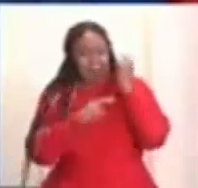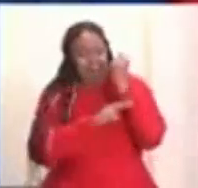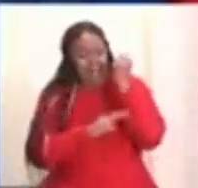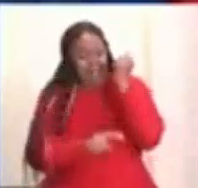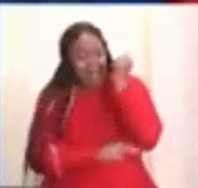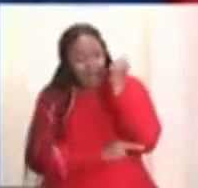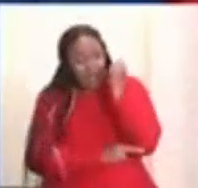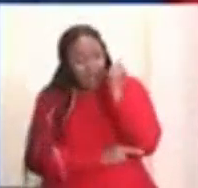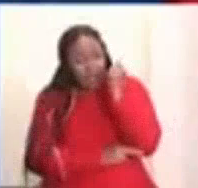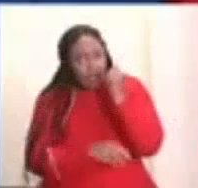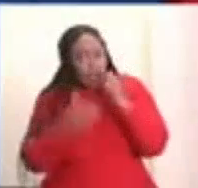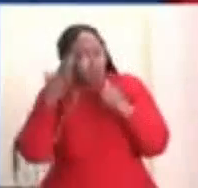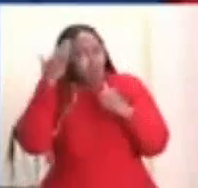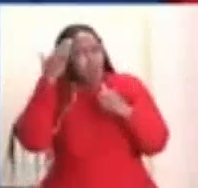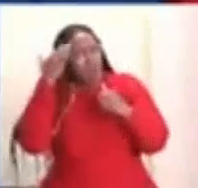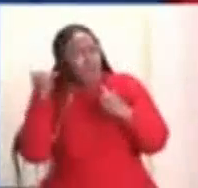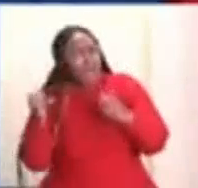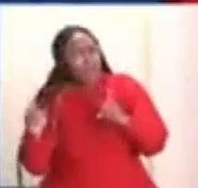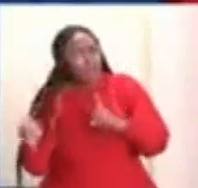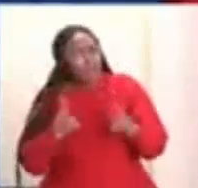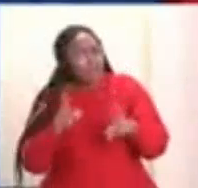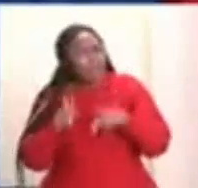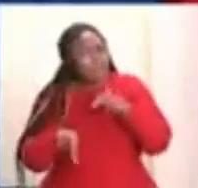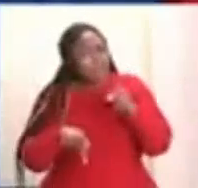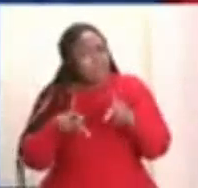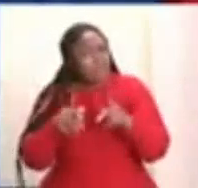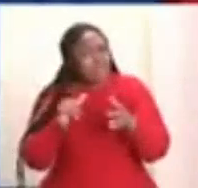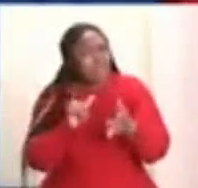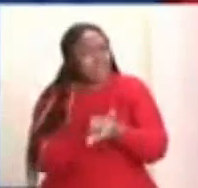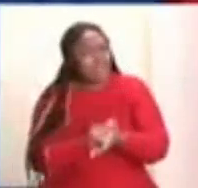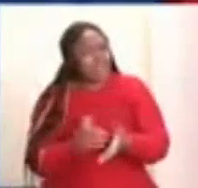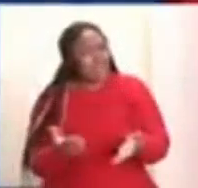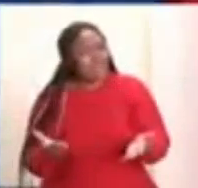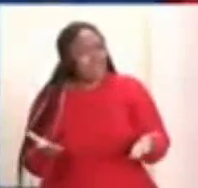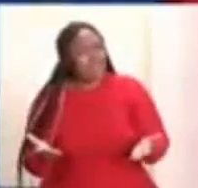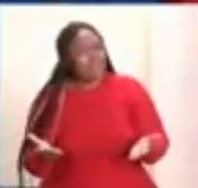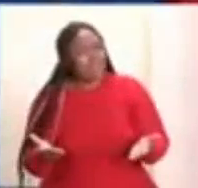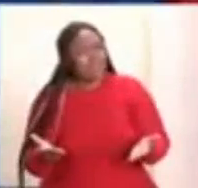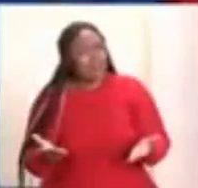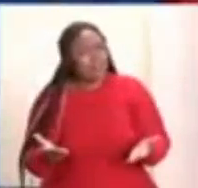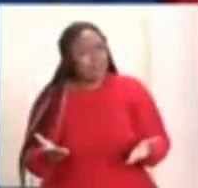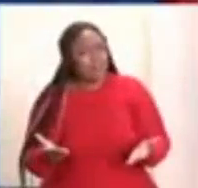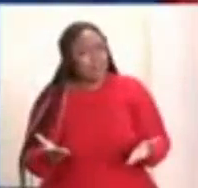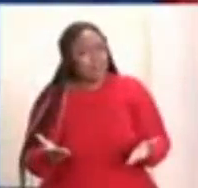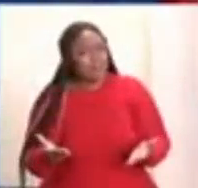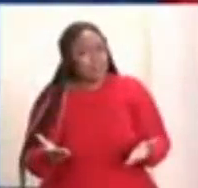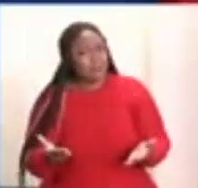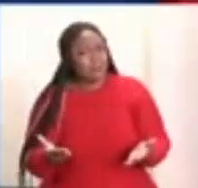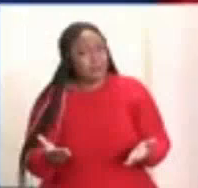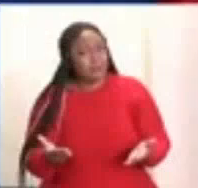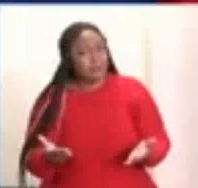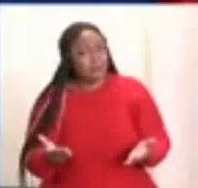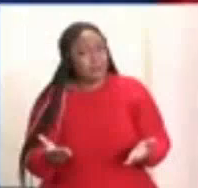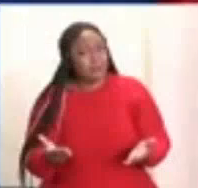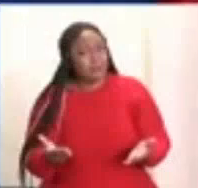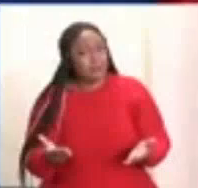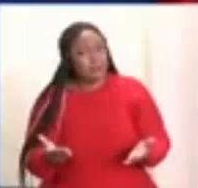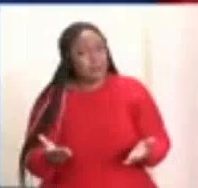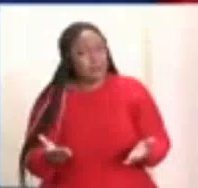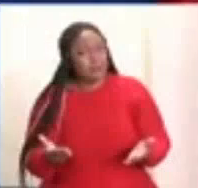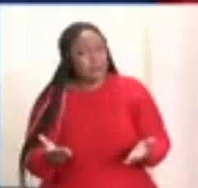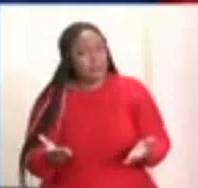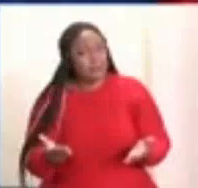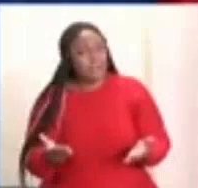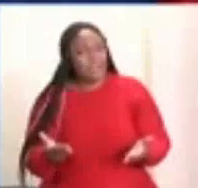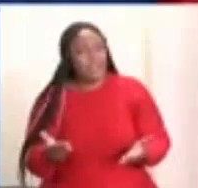people. Notice what I spoke about earlier with what's happening in Adelphi. We own piece of estate there. The